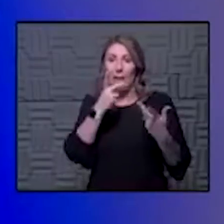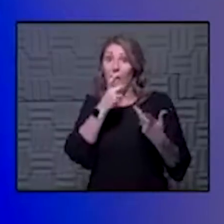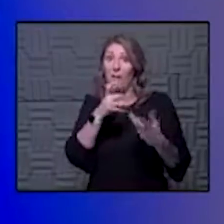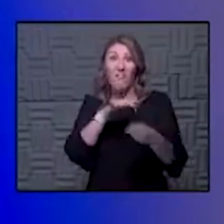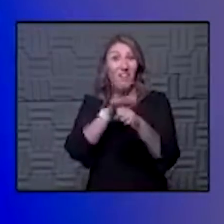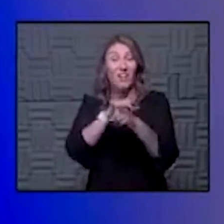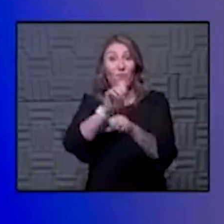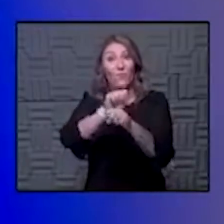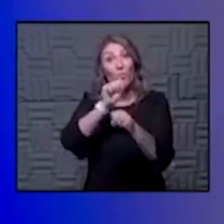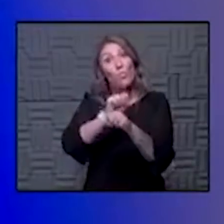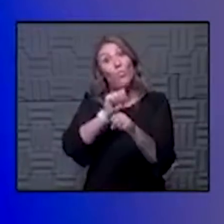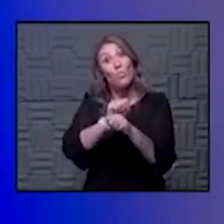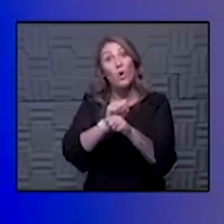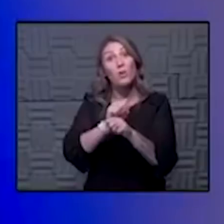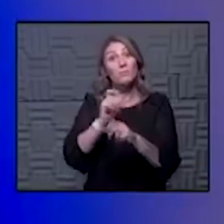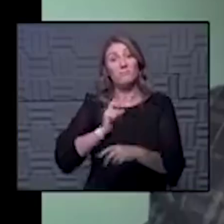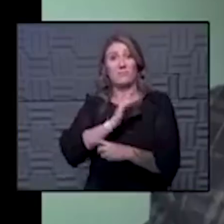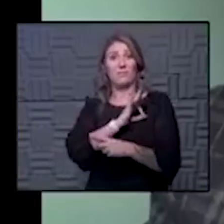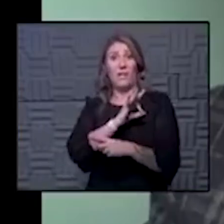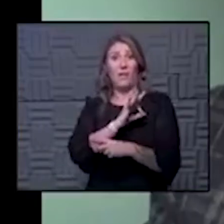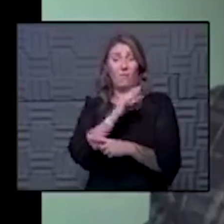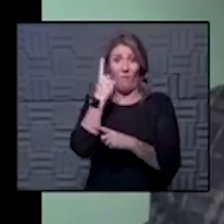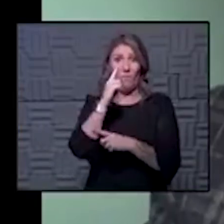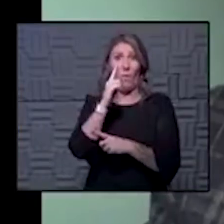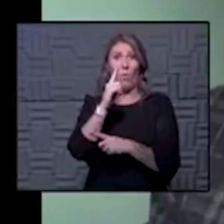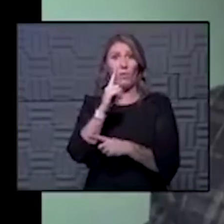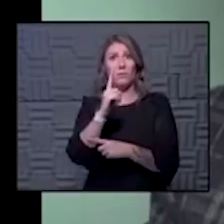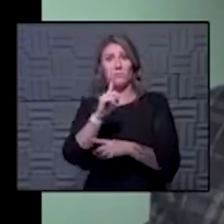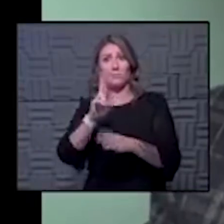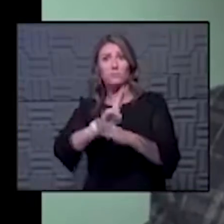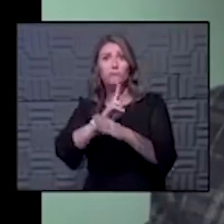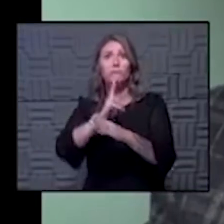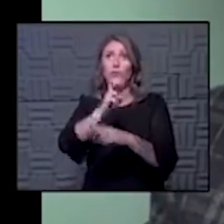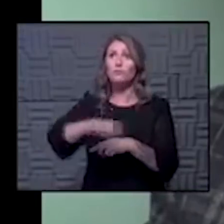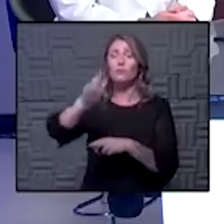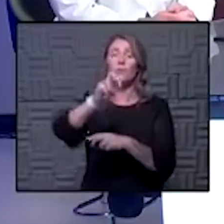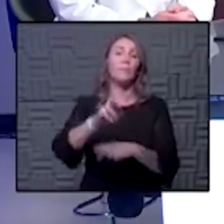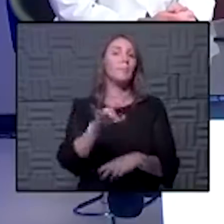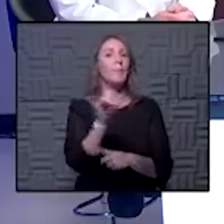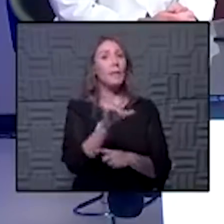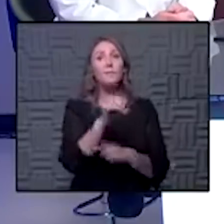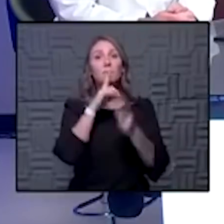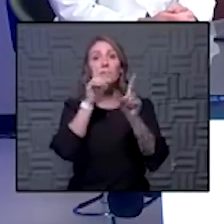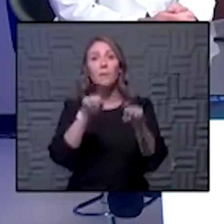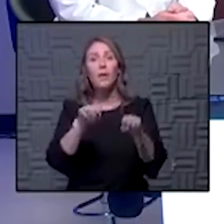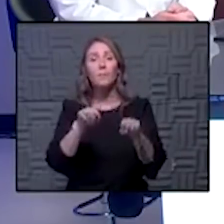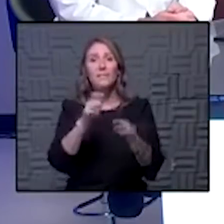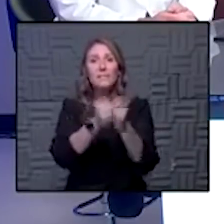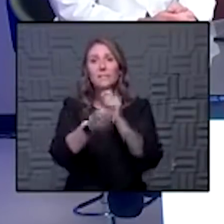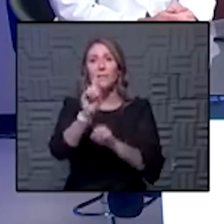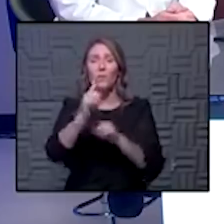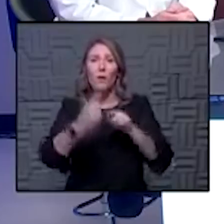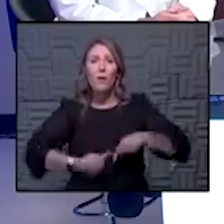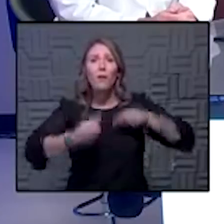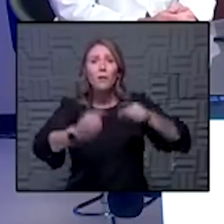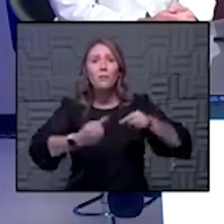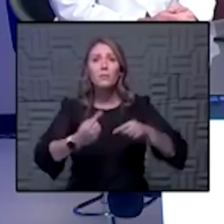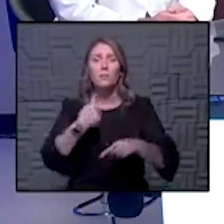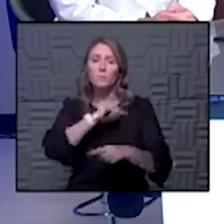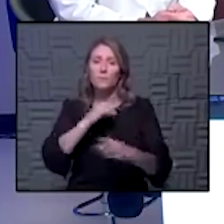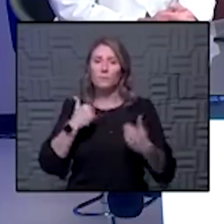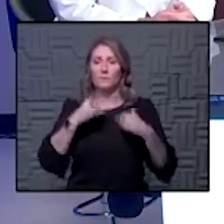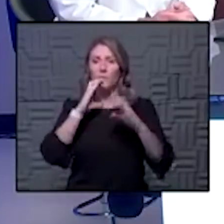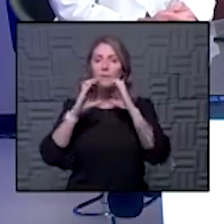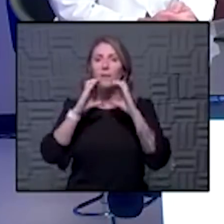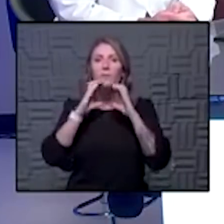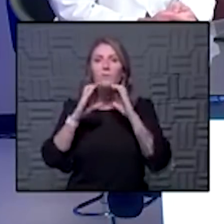workforce to go around because of that. Yeah, same answers. Everywhere is struggling. We've had conversations